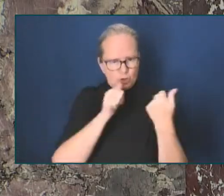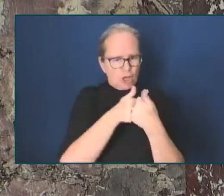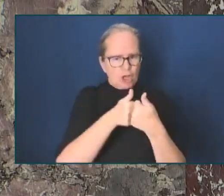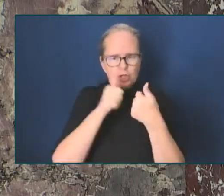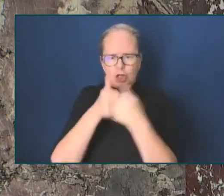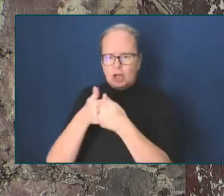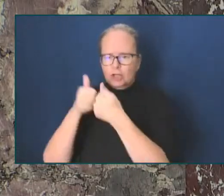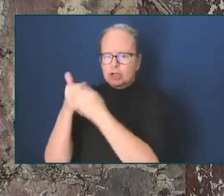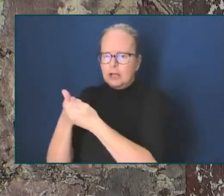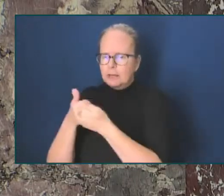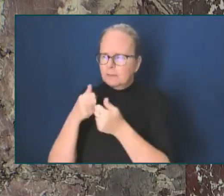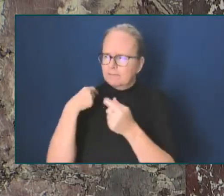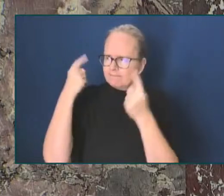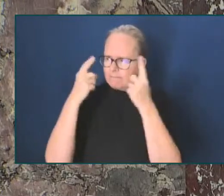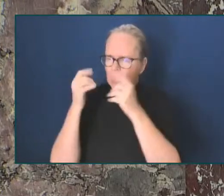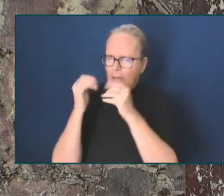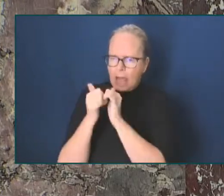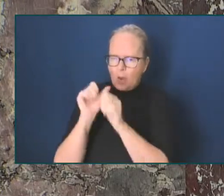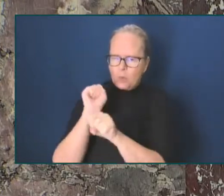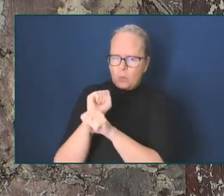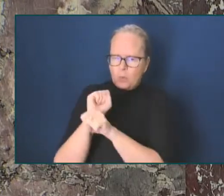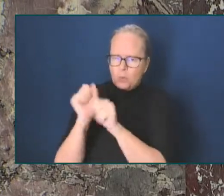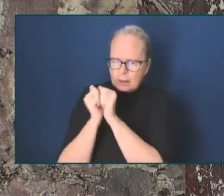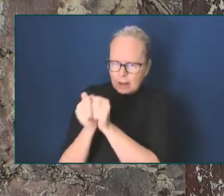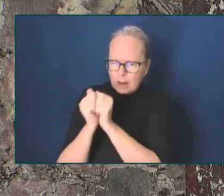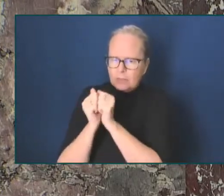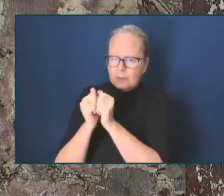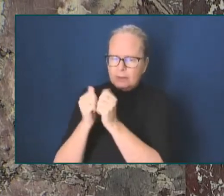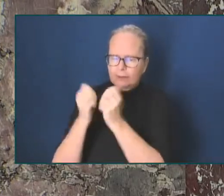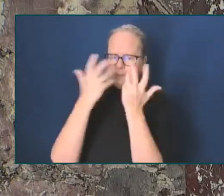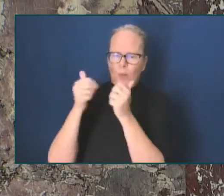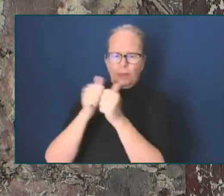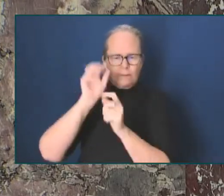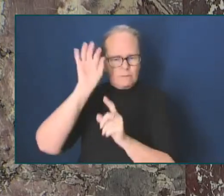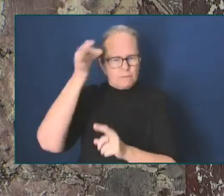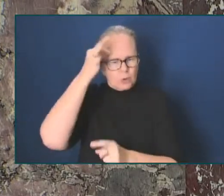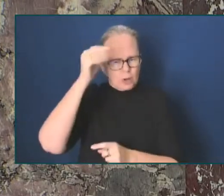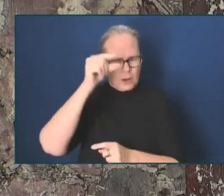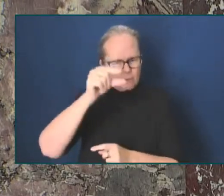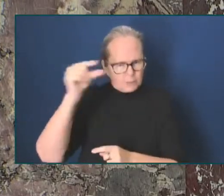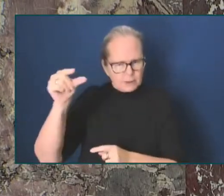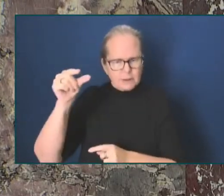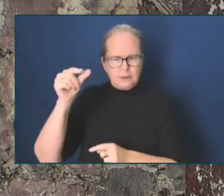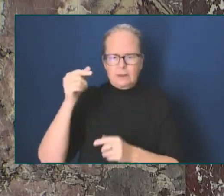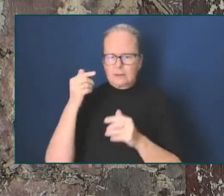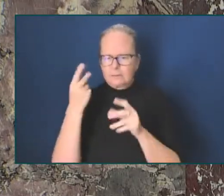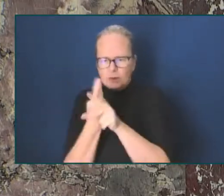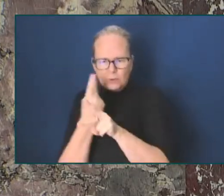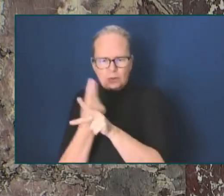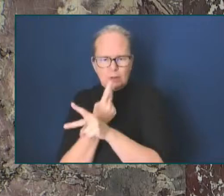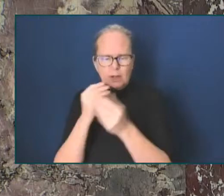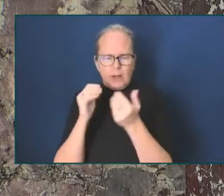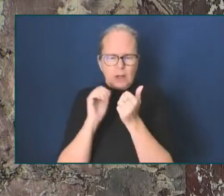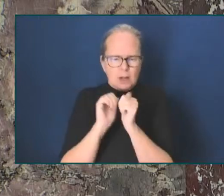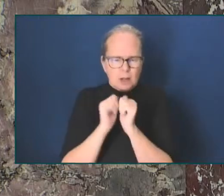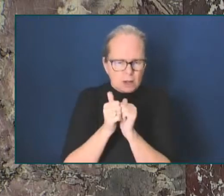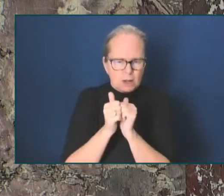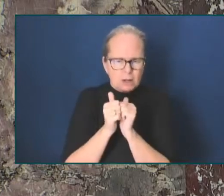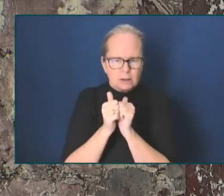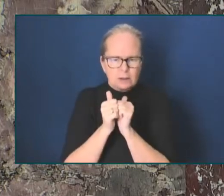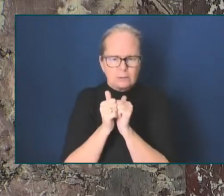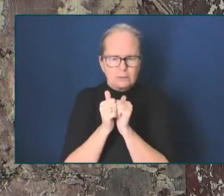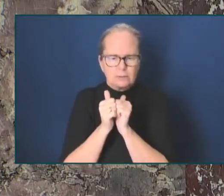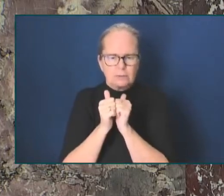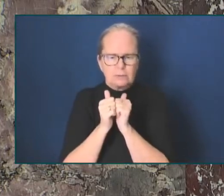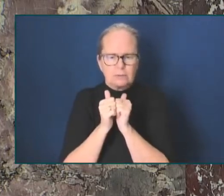families. I can't imagine the feeling as a parent going to a hospital when the care is not there when you need it, when you expect it